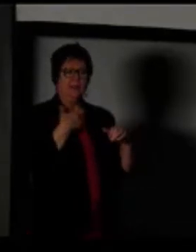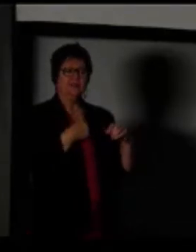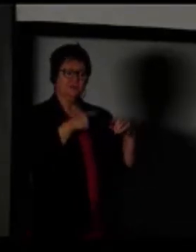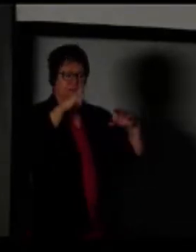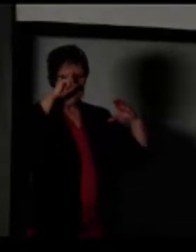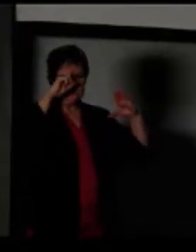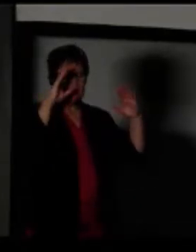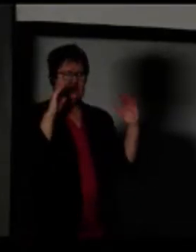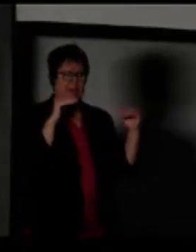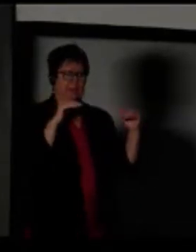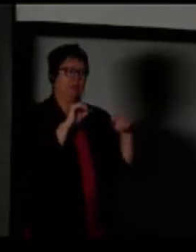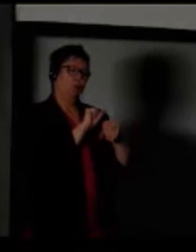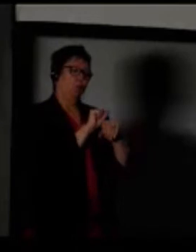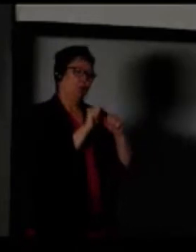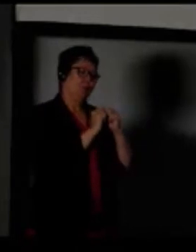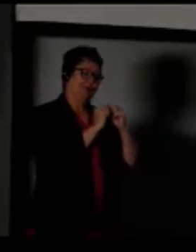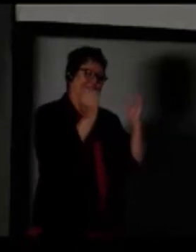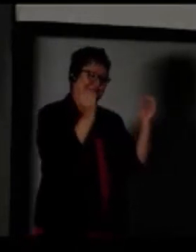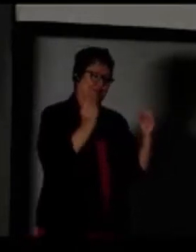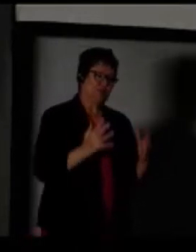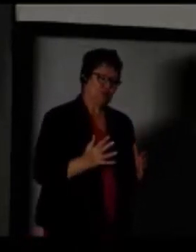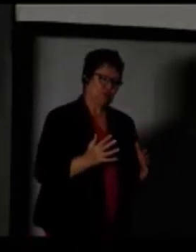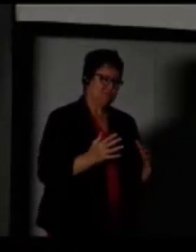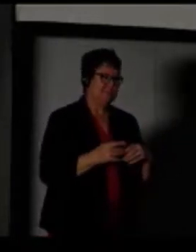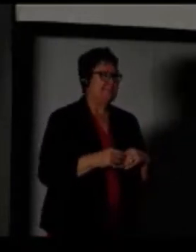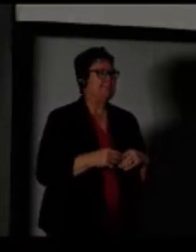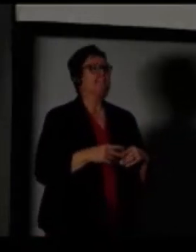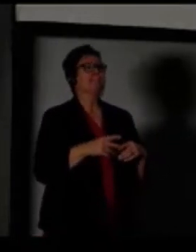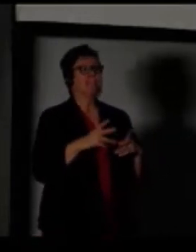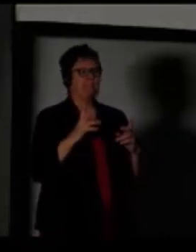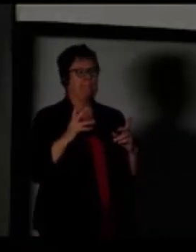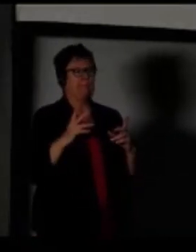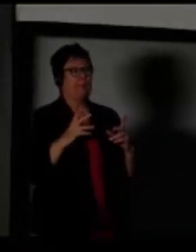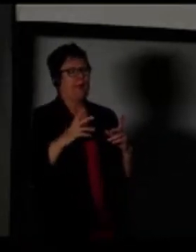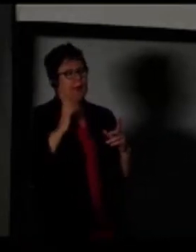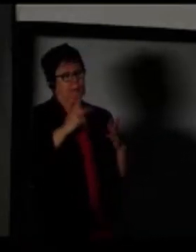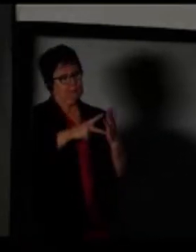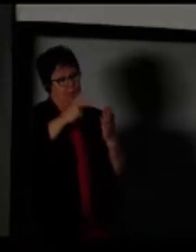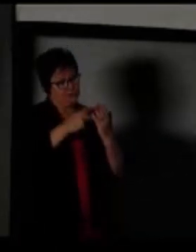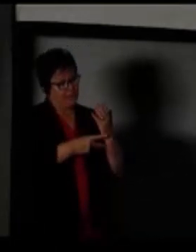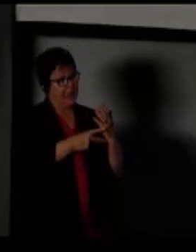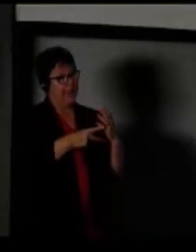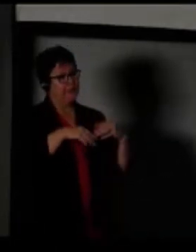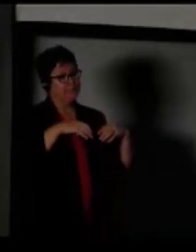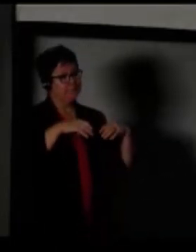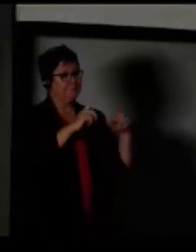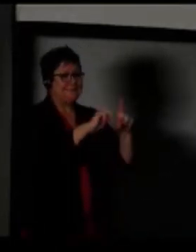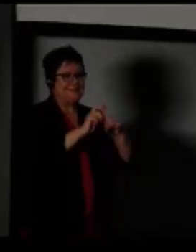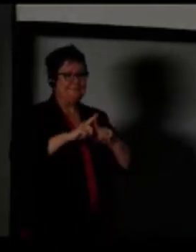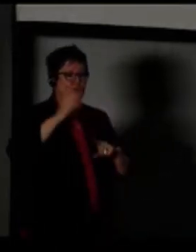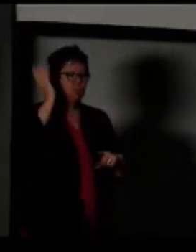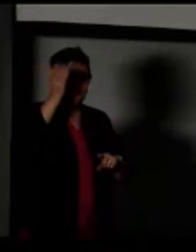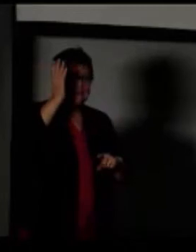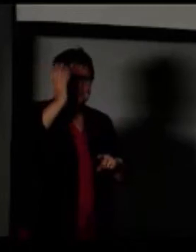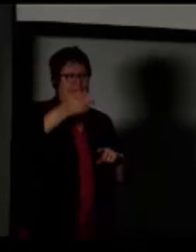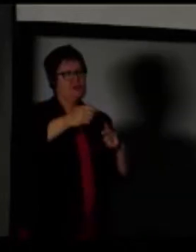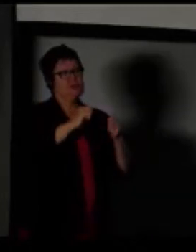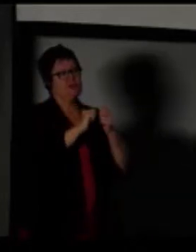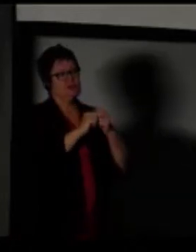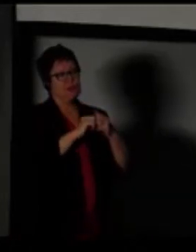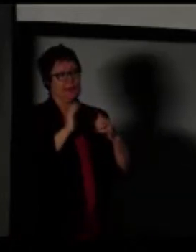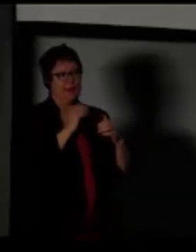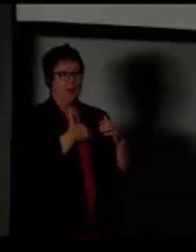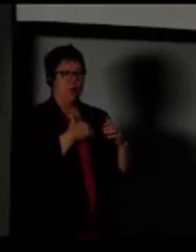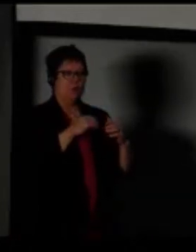that was working with teachers. And so what we've been doing is doing a number of presentations with all of our